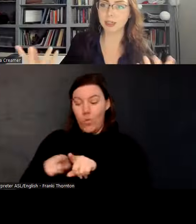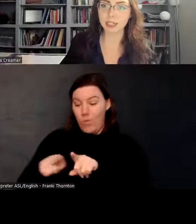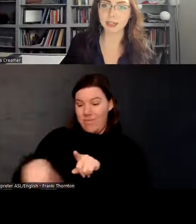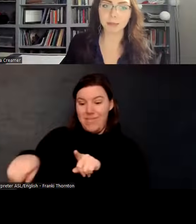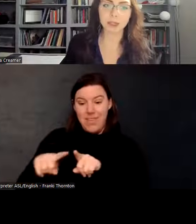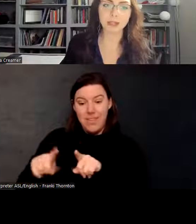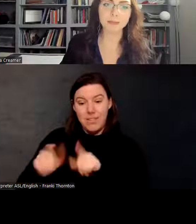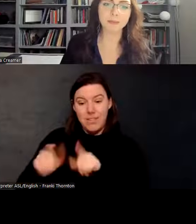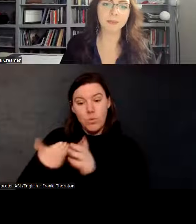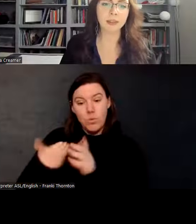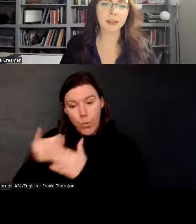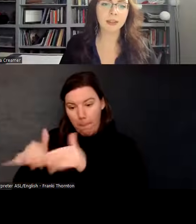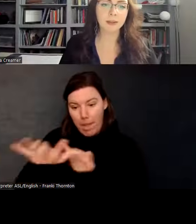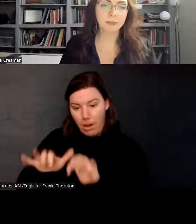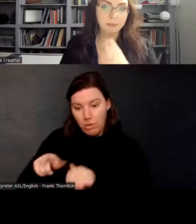from the Middle Assyrian period.